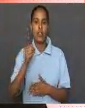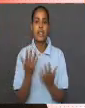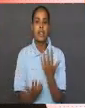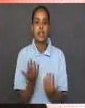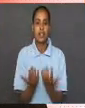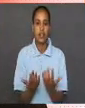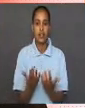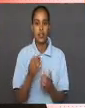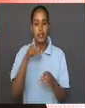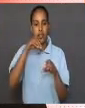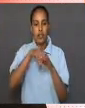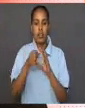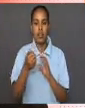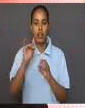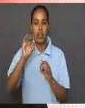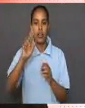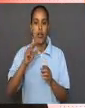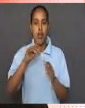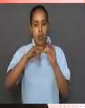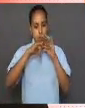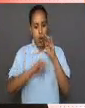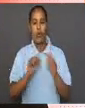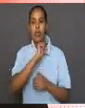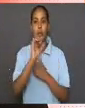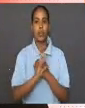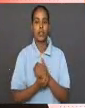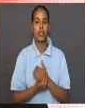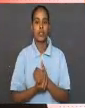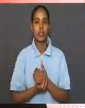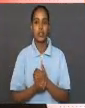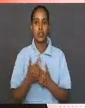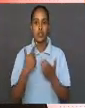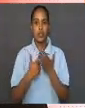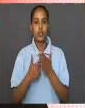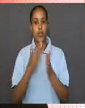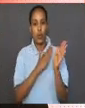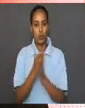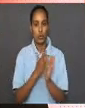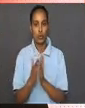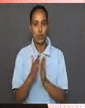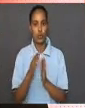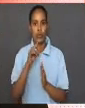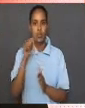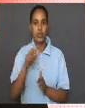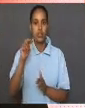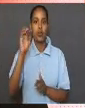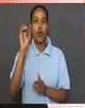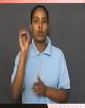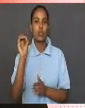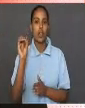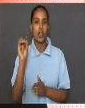heated in air at a low temperature. This produces zinc